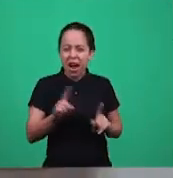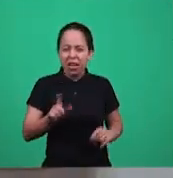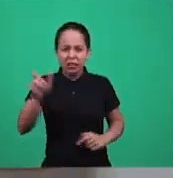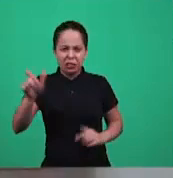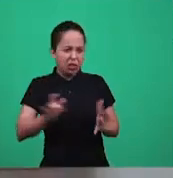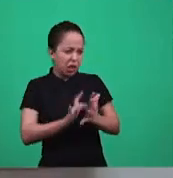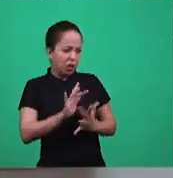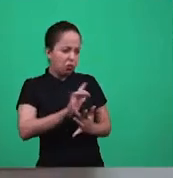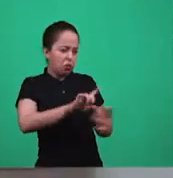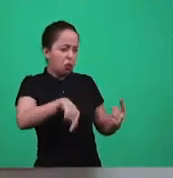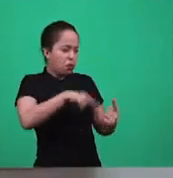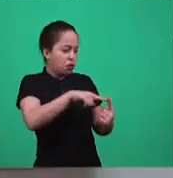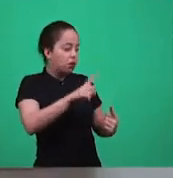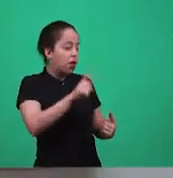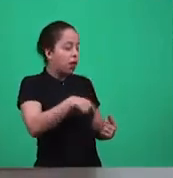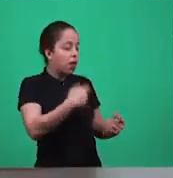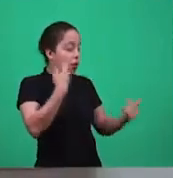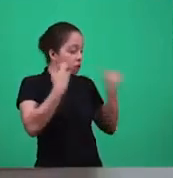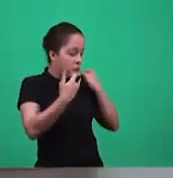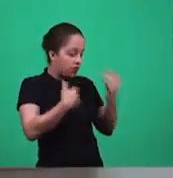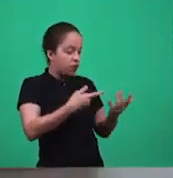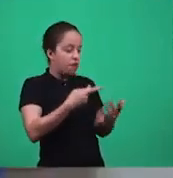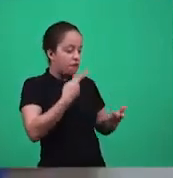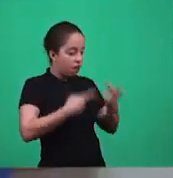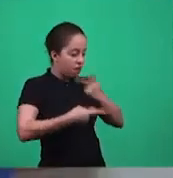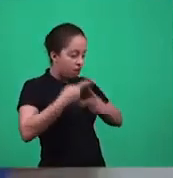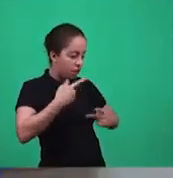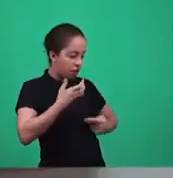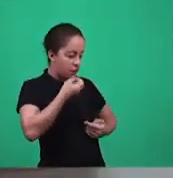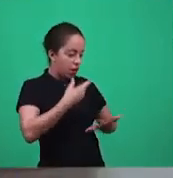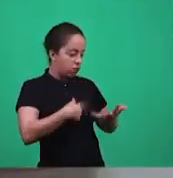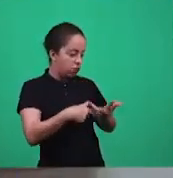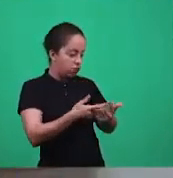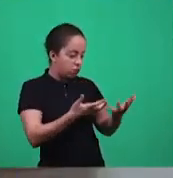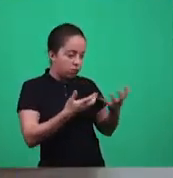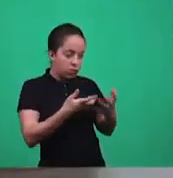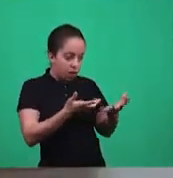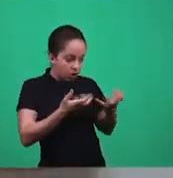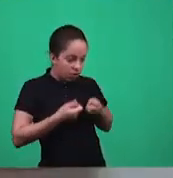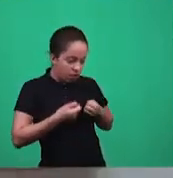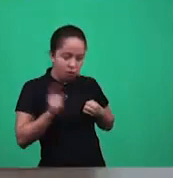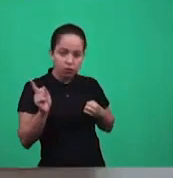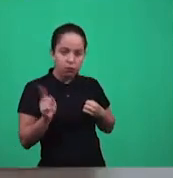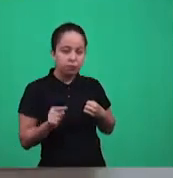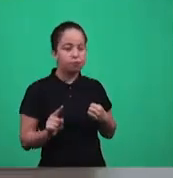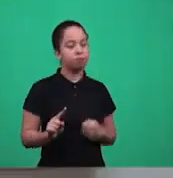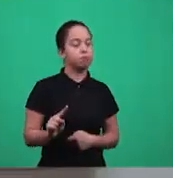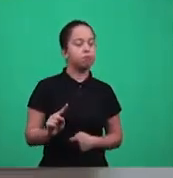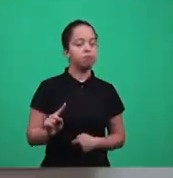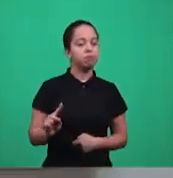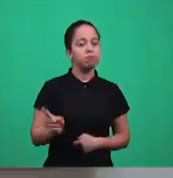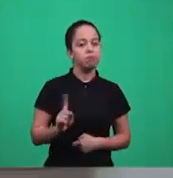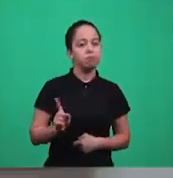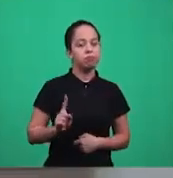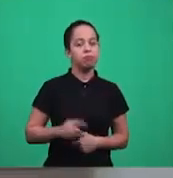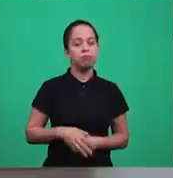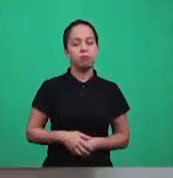But that was not the purpose of Jesus. The purpose of Jesus was another. When he refers